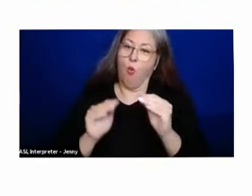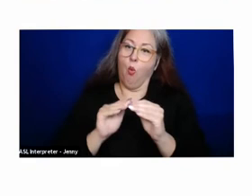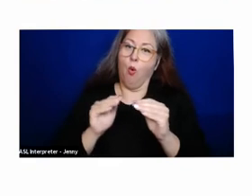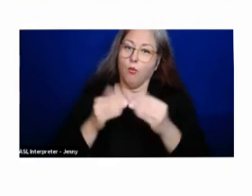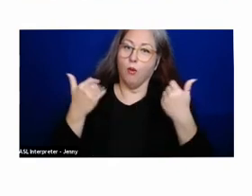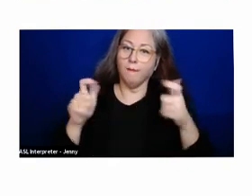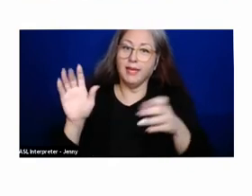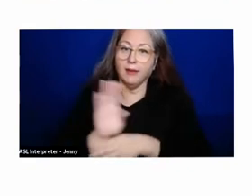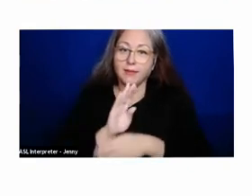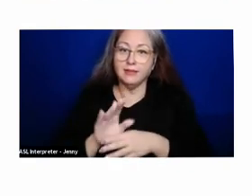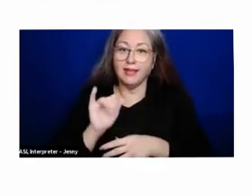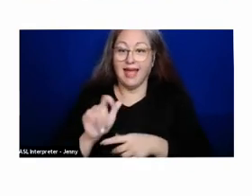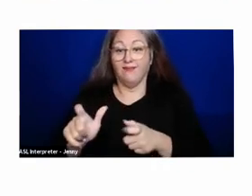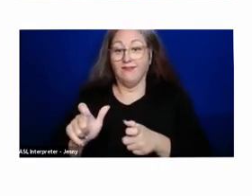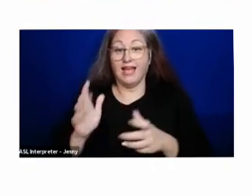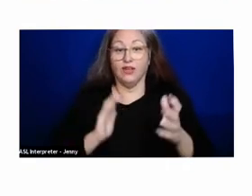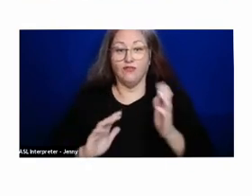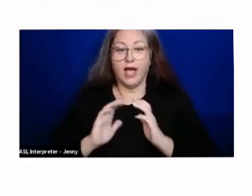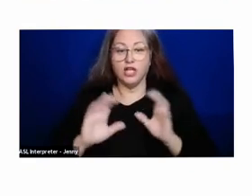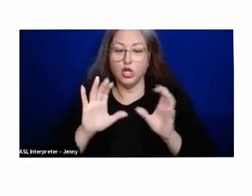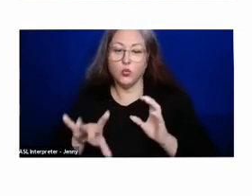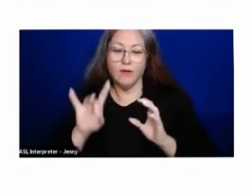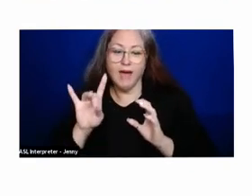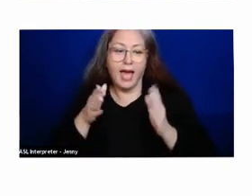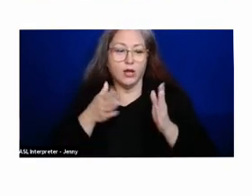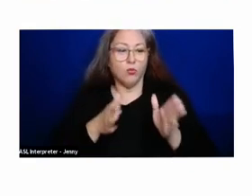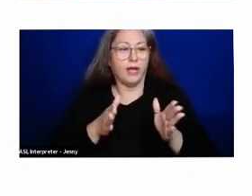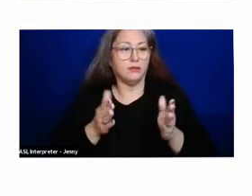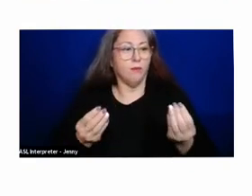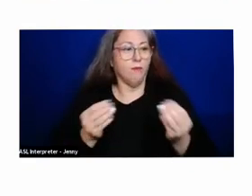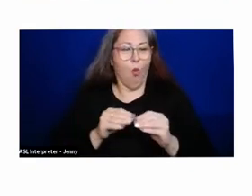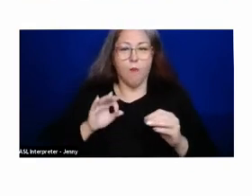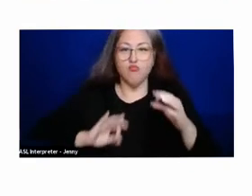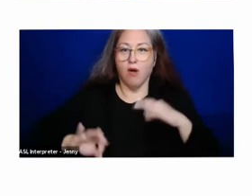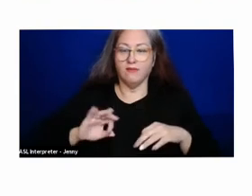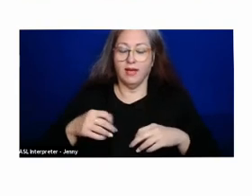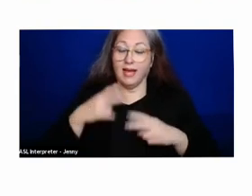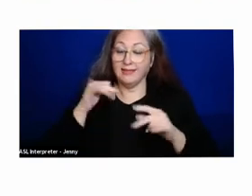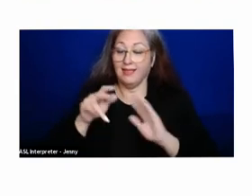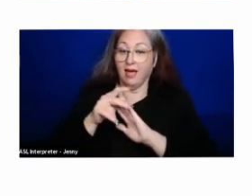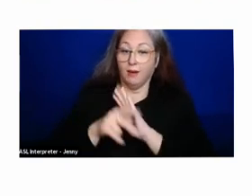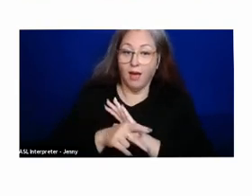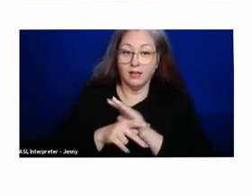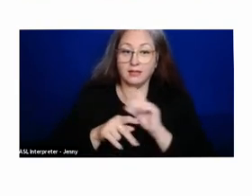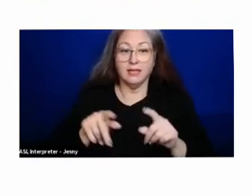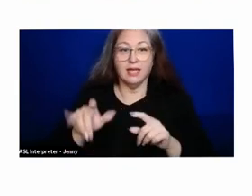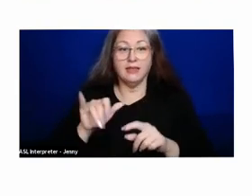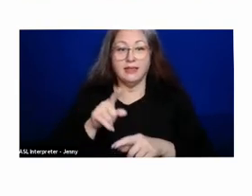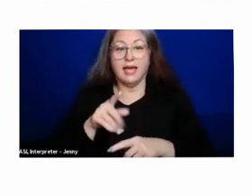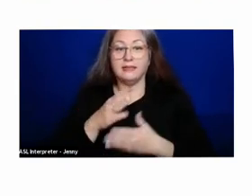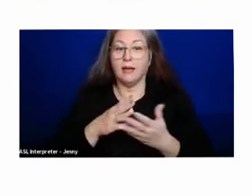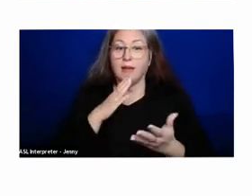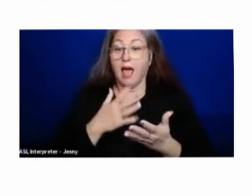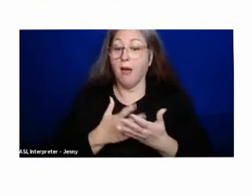fast fashion brands are looking for new sources of profit. I look at policies like the fact that ThredUp does not accept clothing purchased more